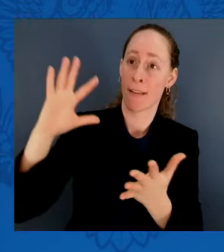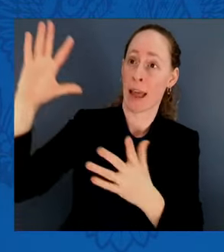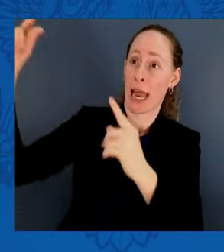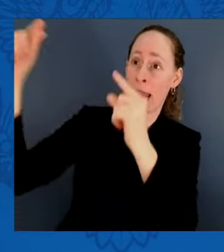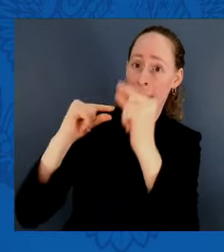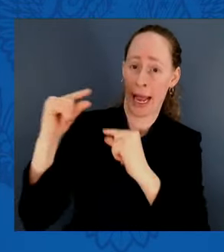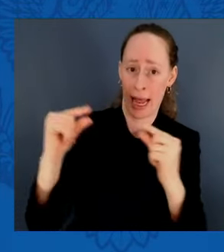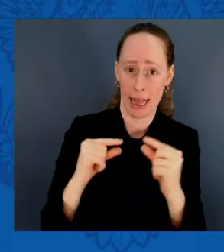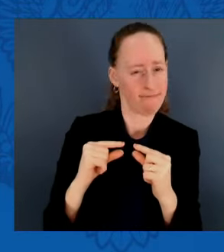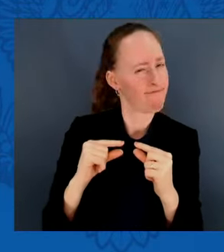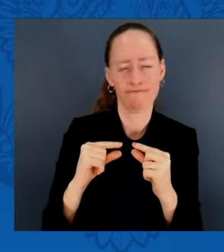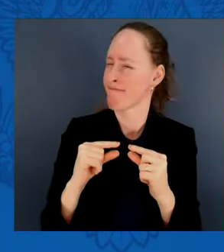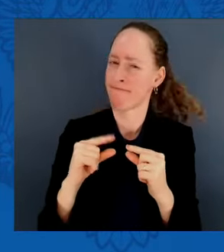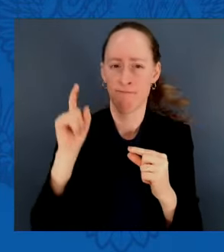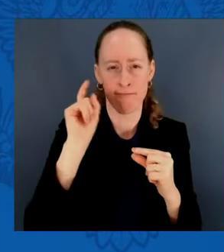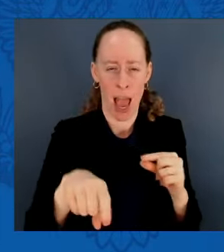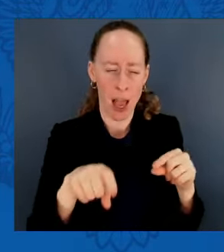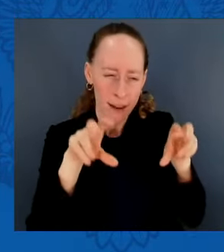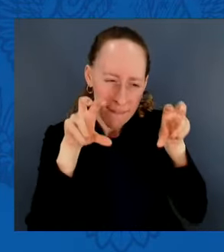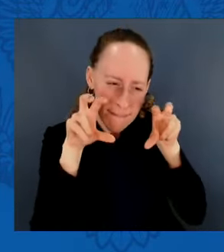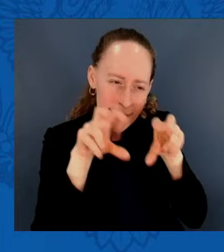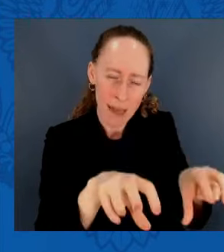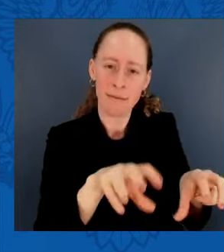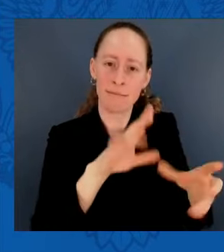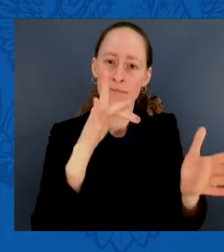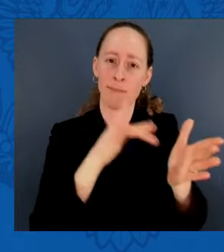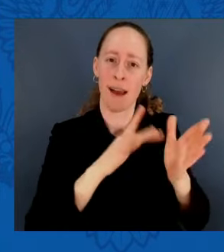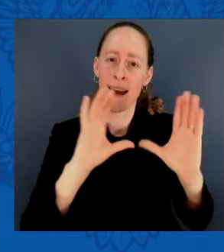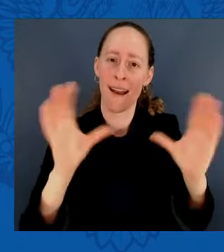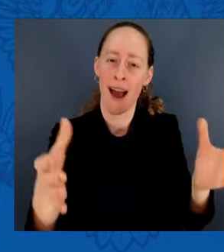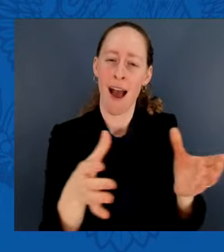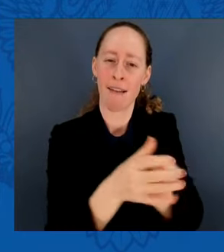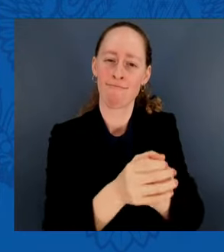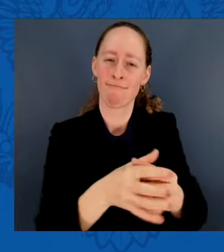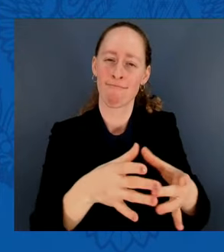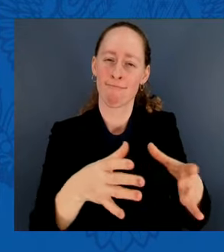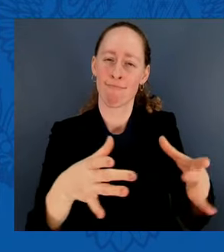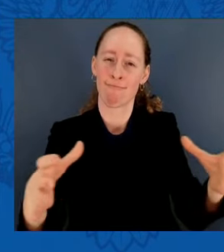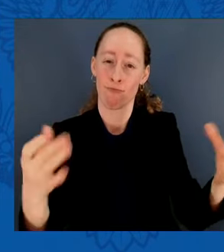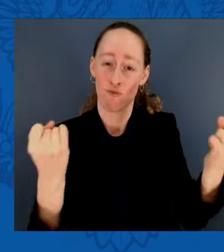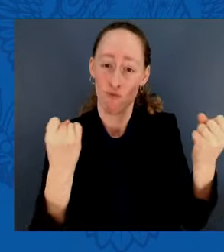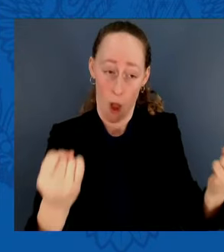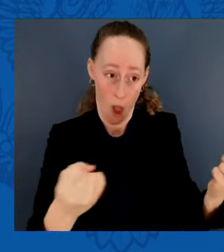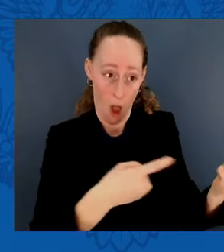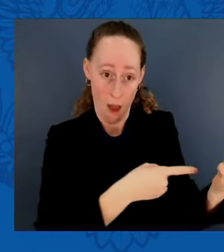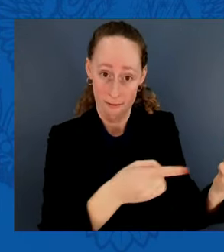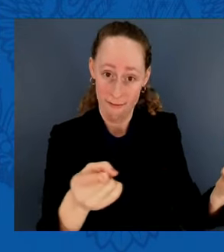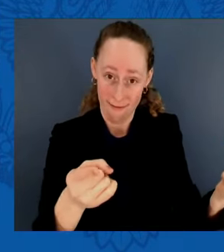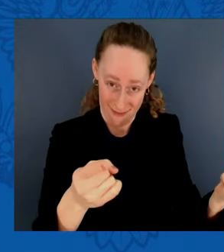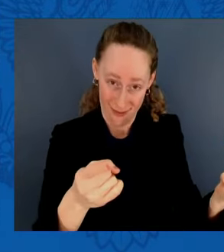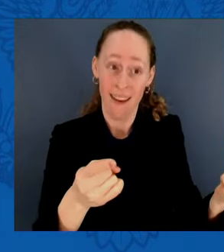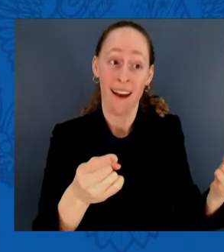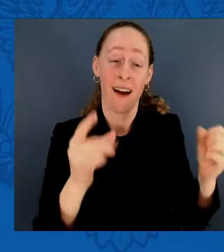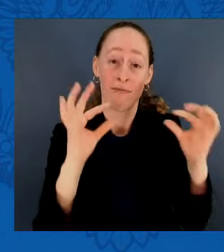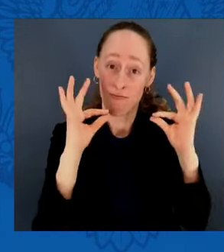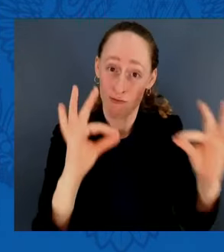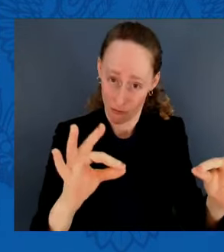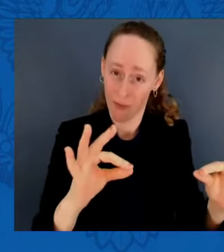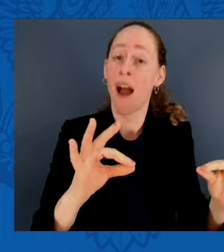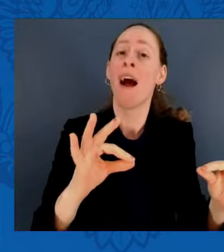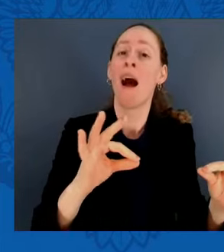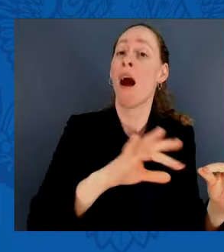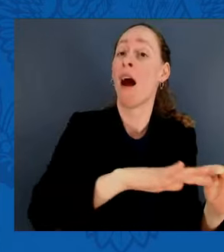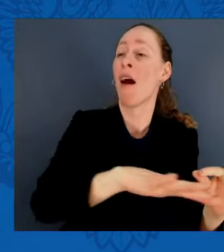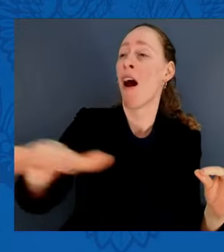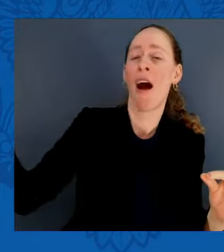well. We all do well. And there's more to do to make sure you're feeling the benefits of all we're doing.